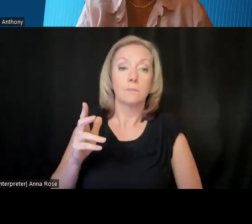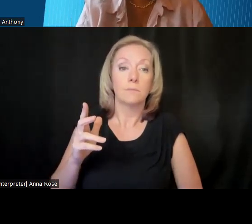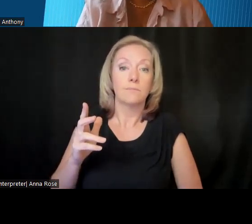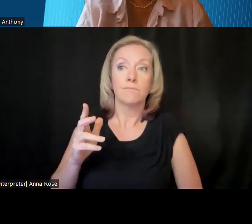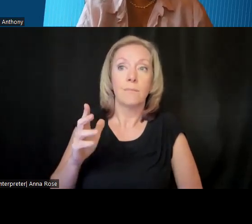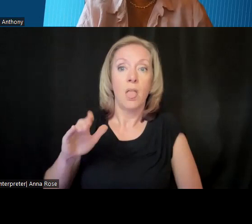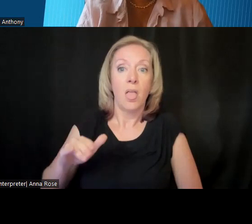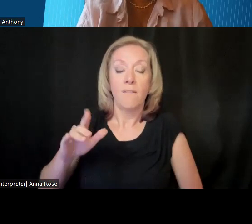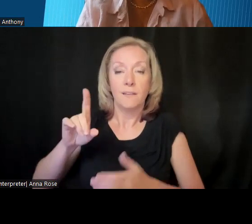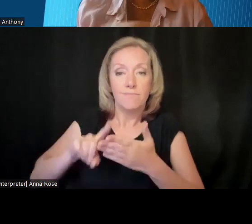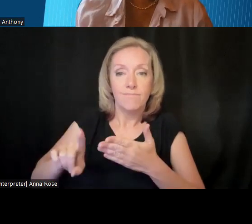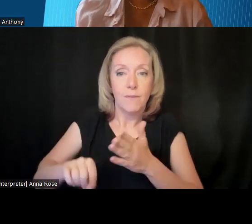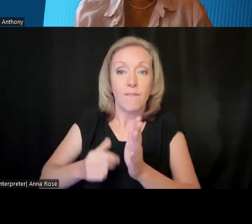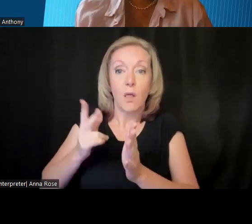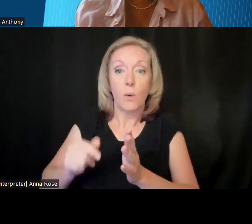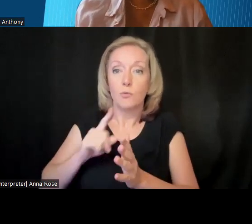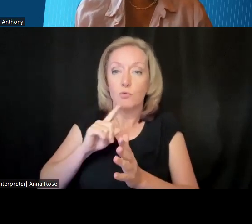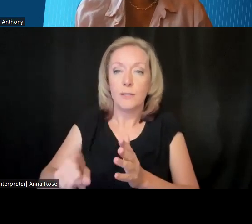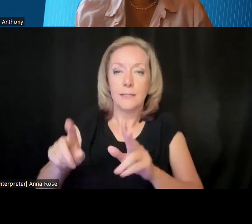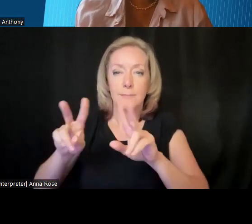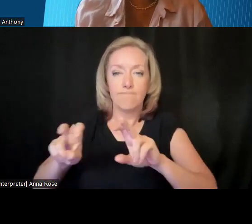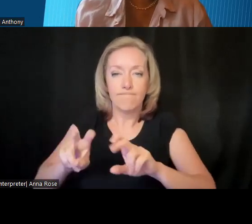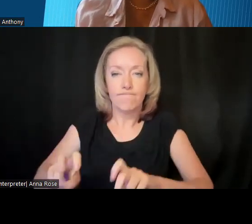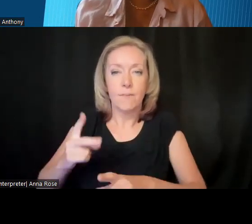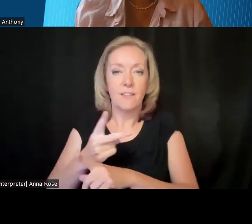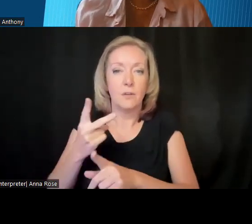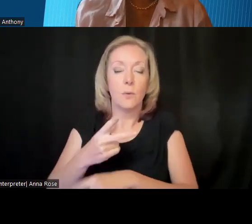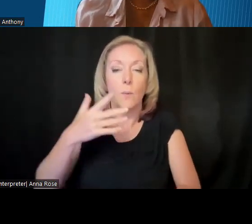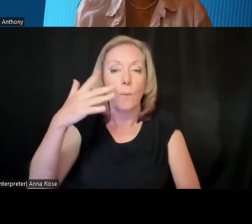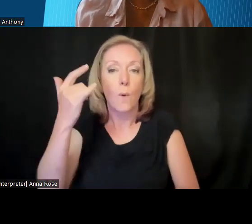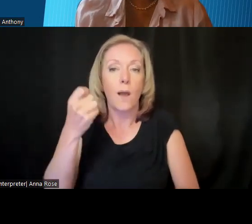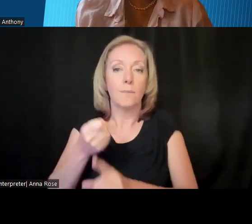step medical intervention to really kind of tease out why that happened.